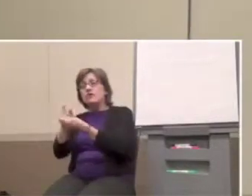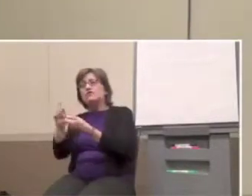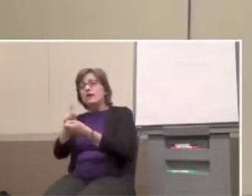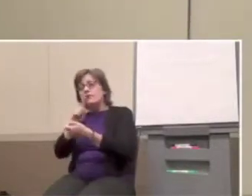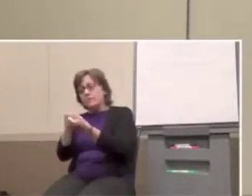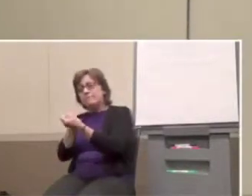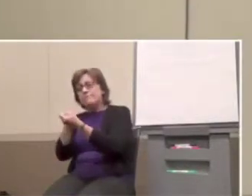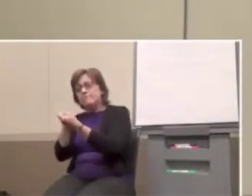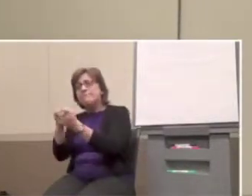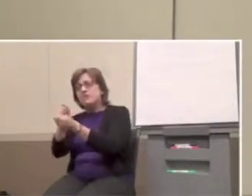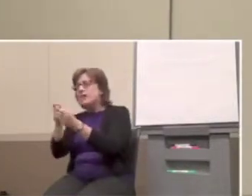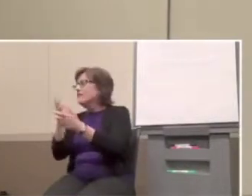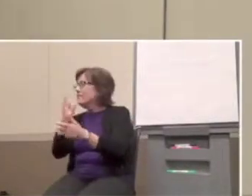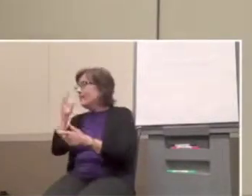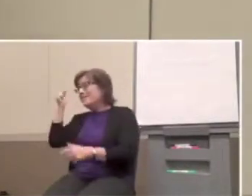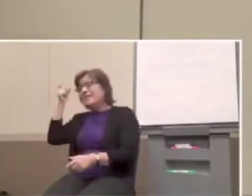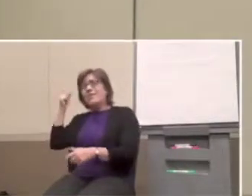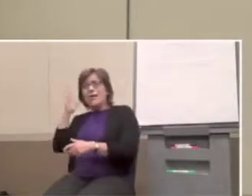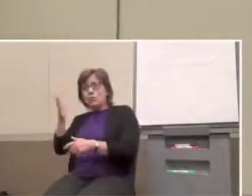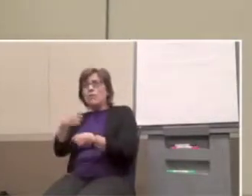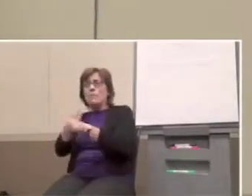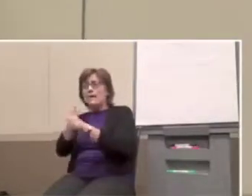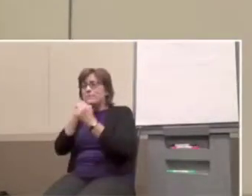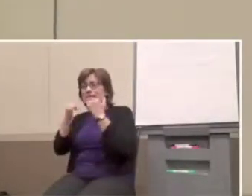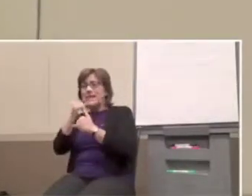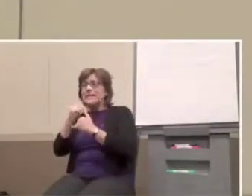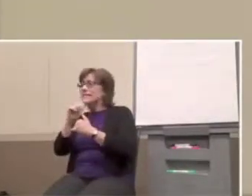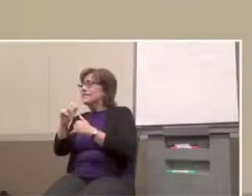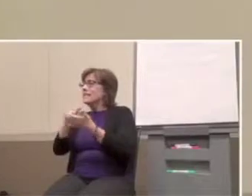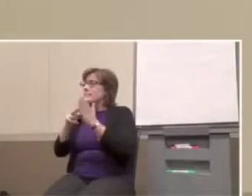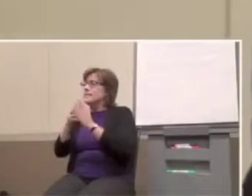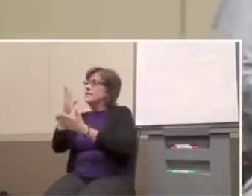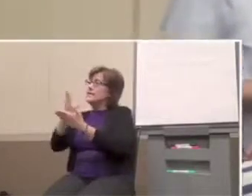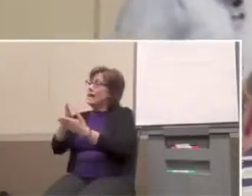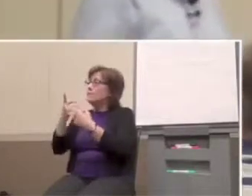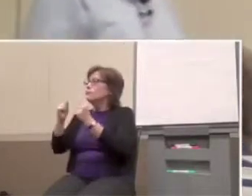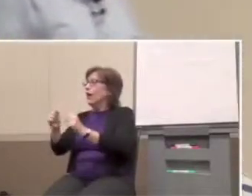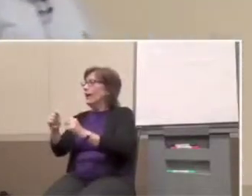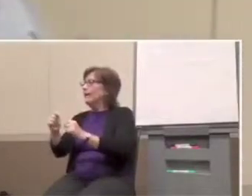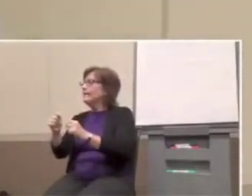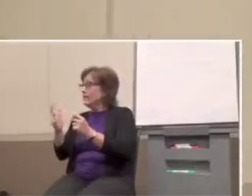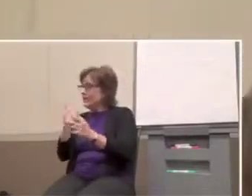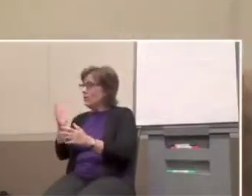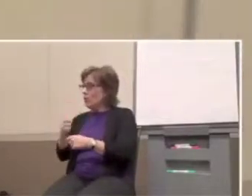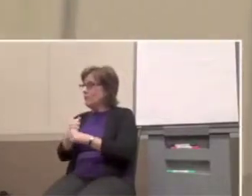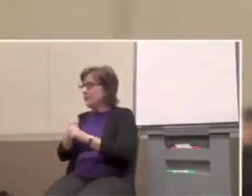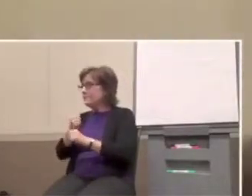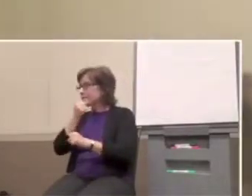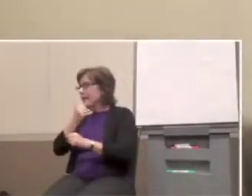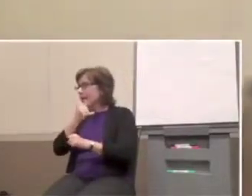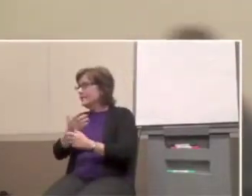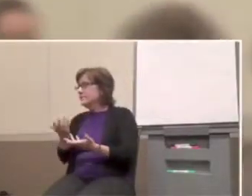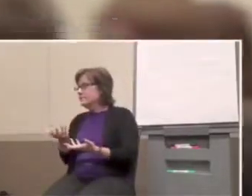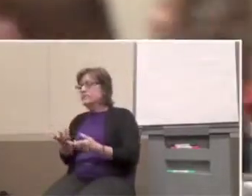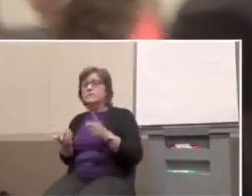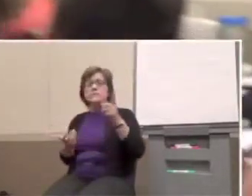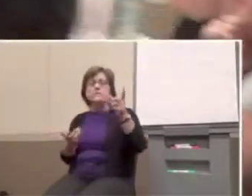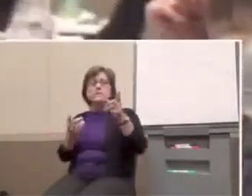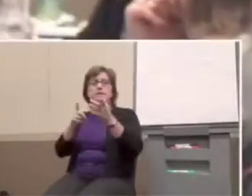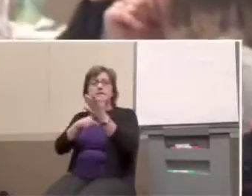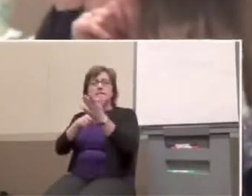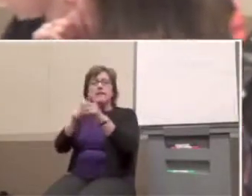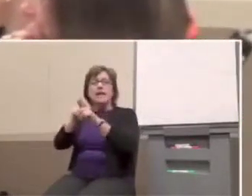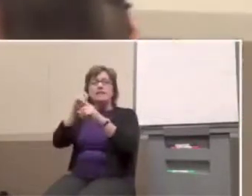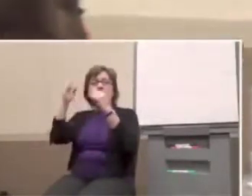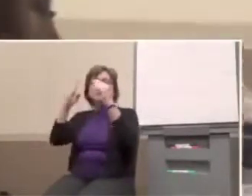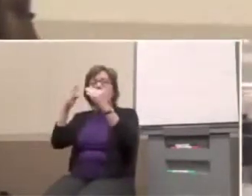to make mistakes along the way. It doesn't mean they stop trying. It just means it's a mistake. I think sometimes as adults, we have our belief that we send mixed messages